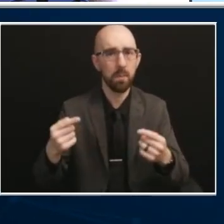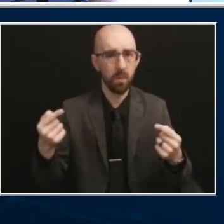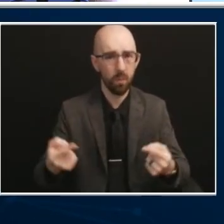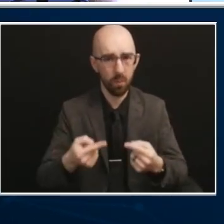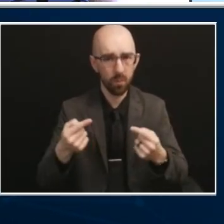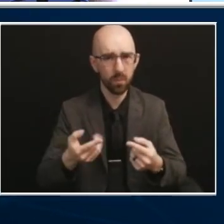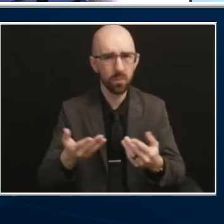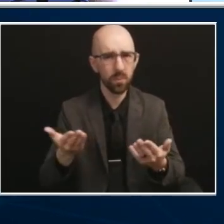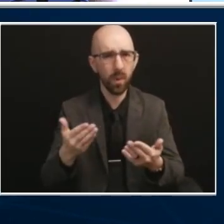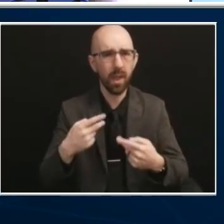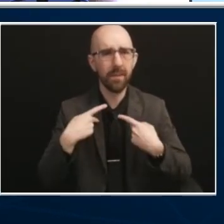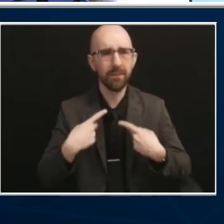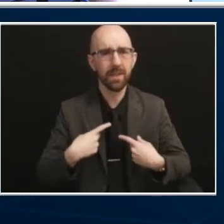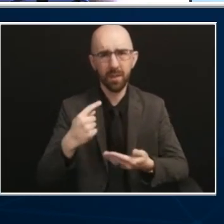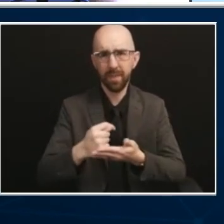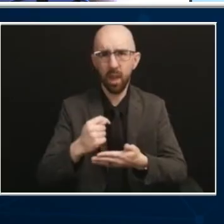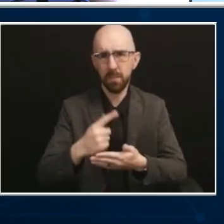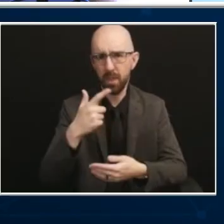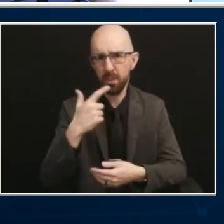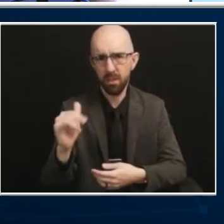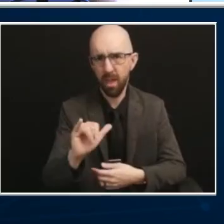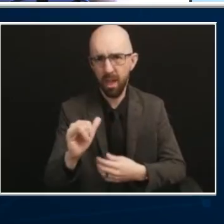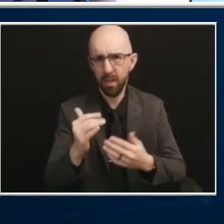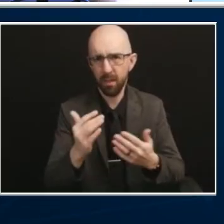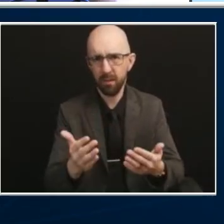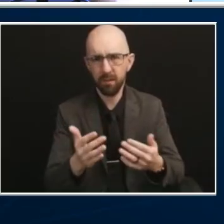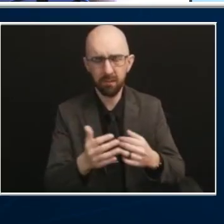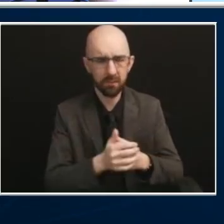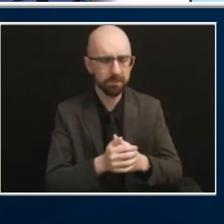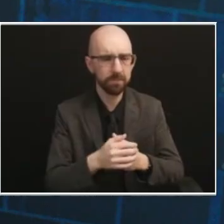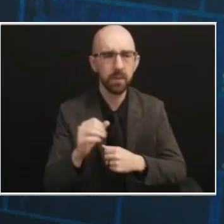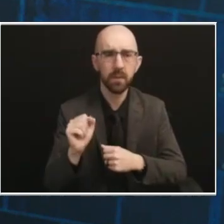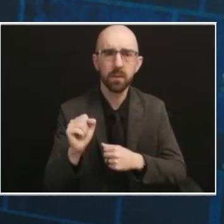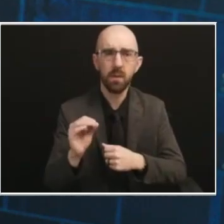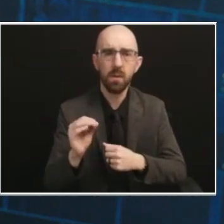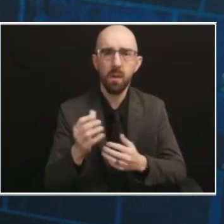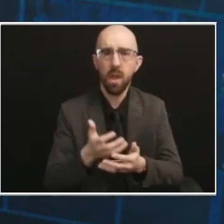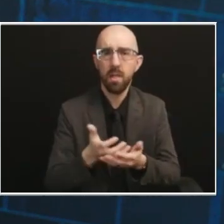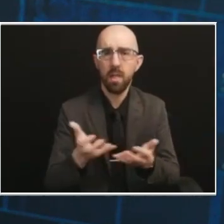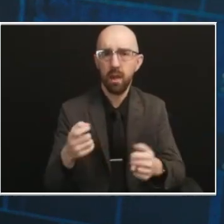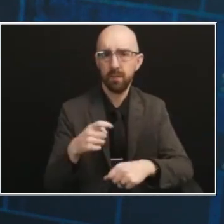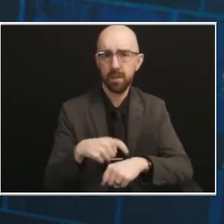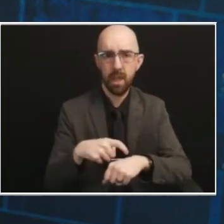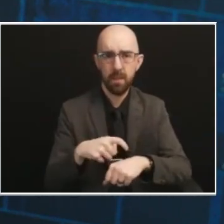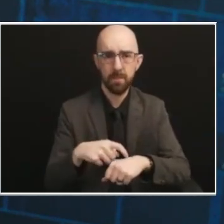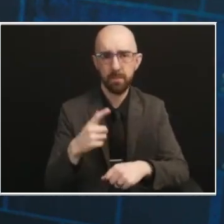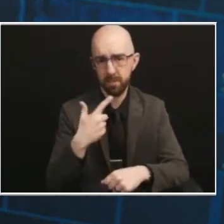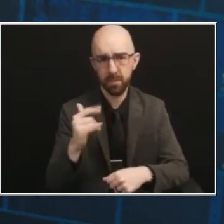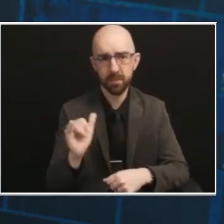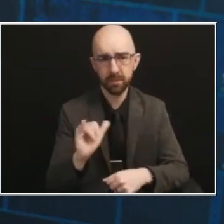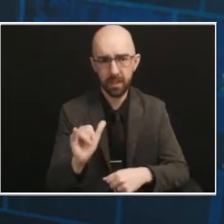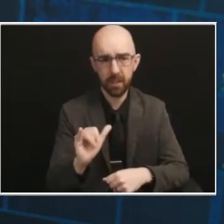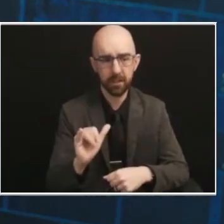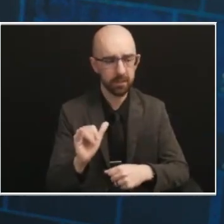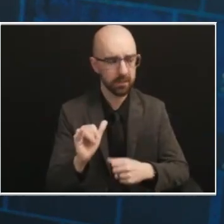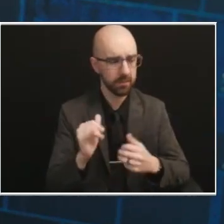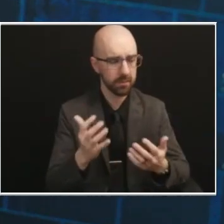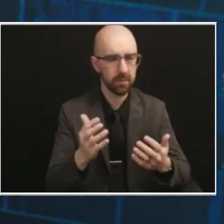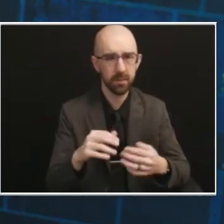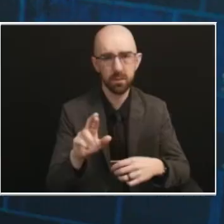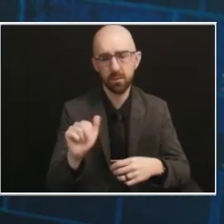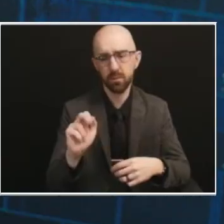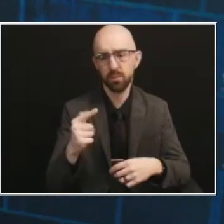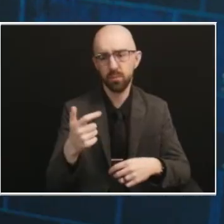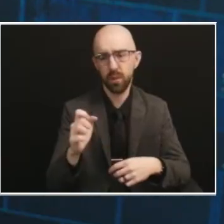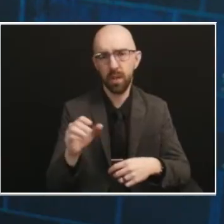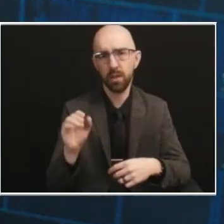physical therapy look like? So a lot of the times it looks like range of motion. So active